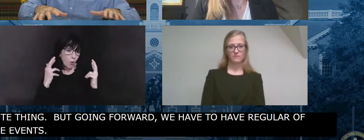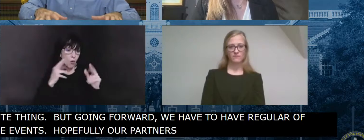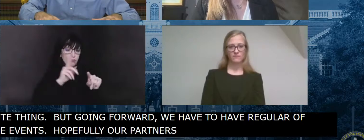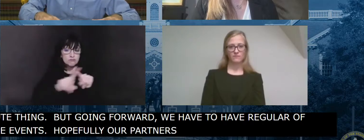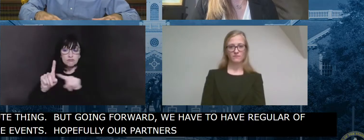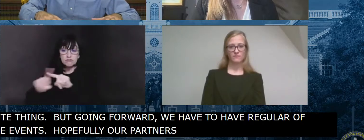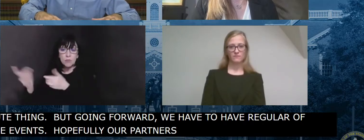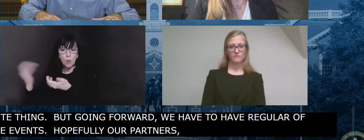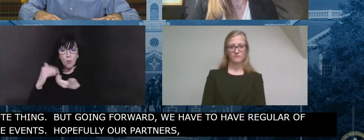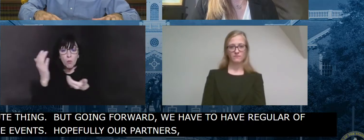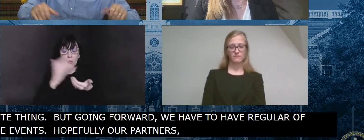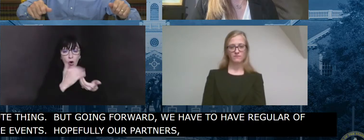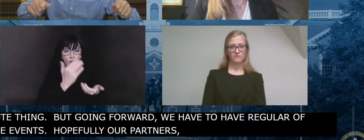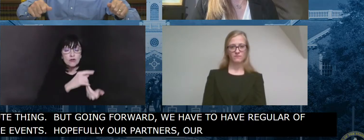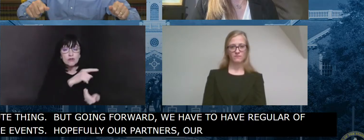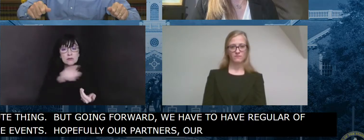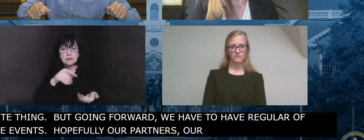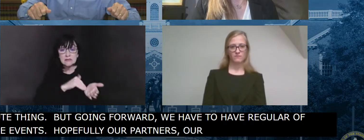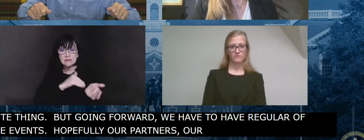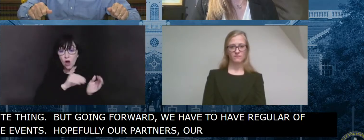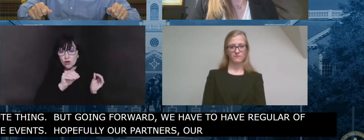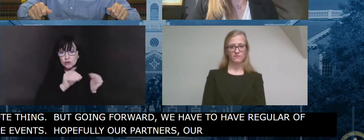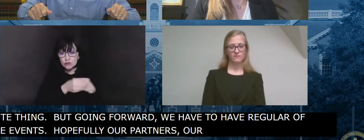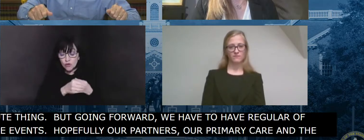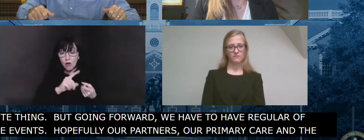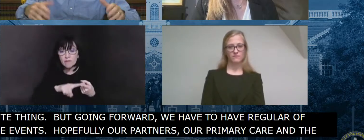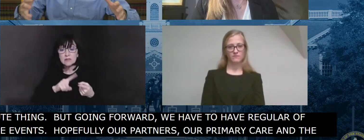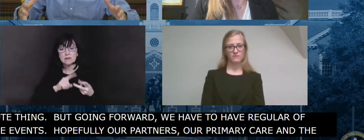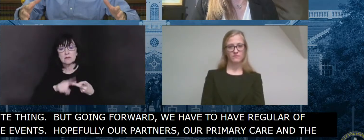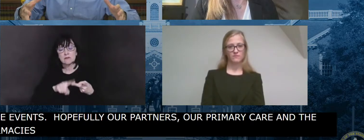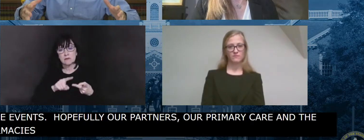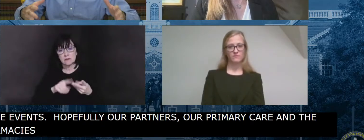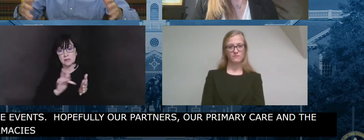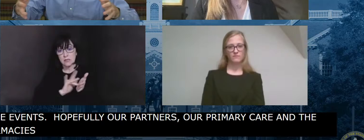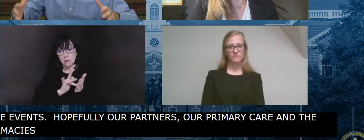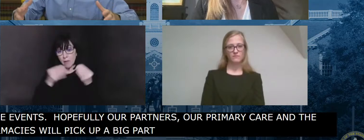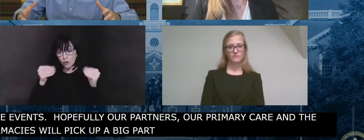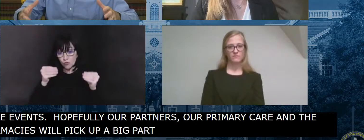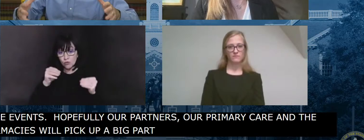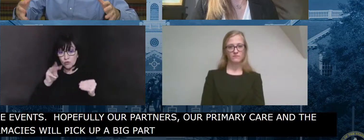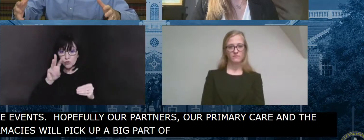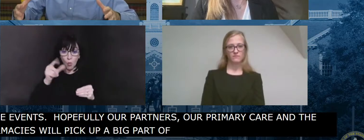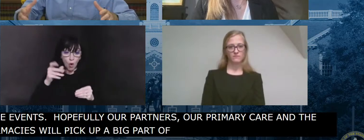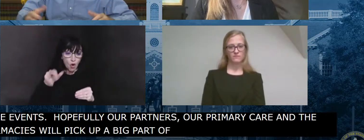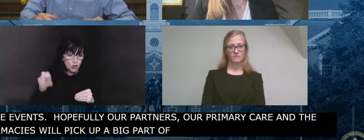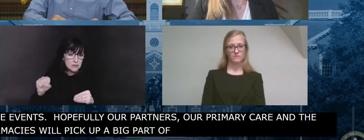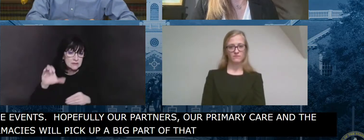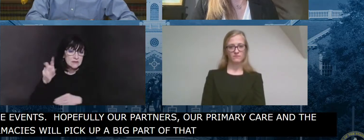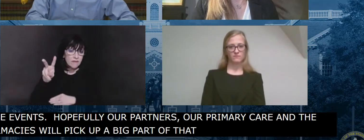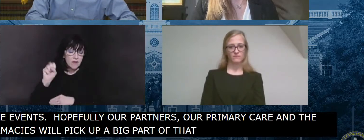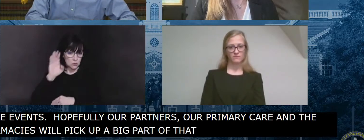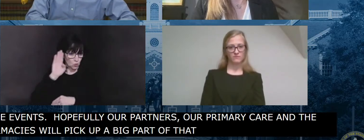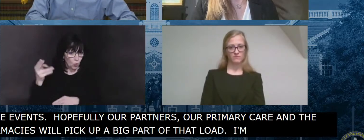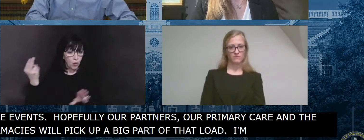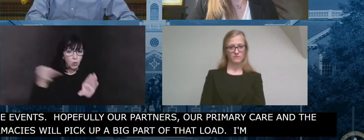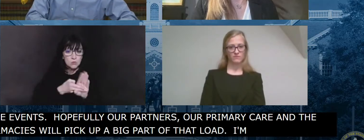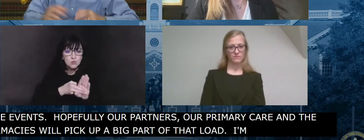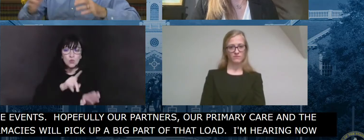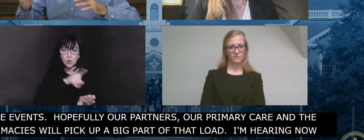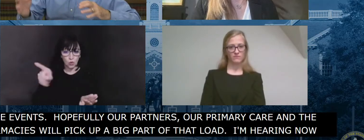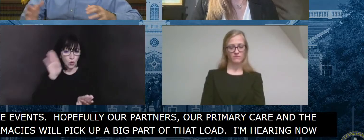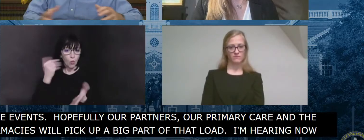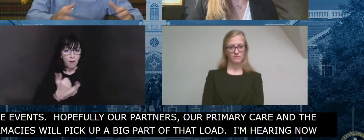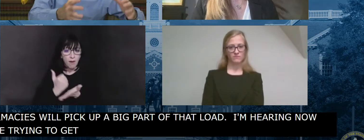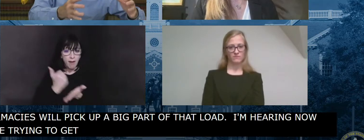care and the pharmacies will pick up a big part of that load. I'm here and now, we're trying to get answers from our hospitals